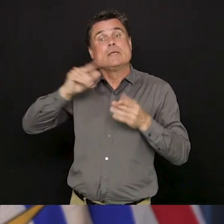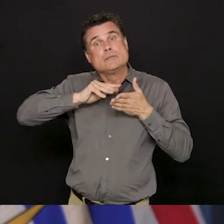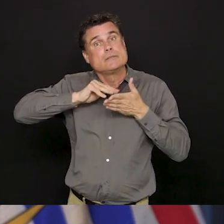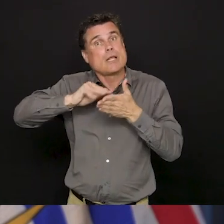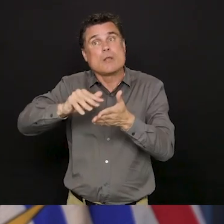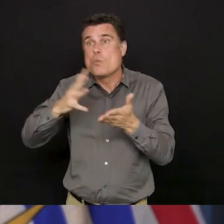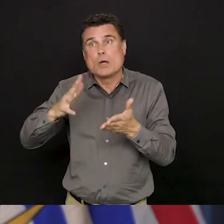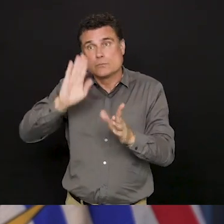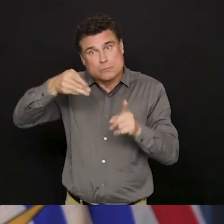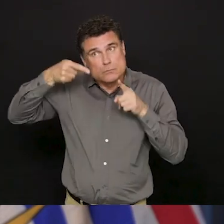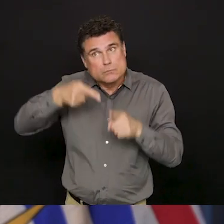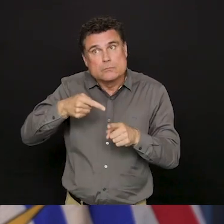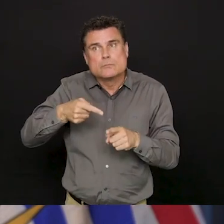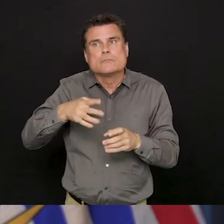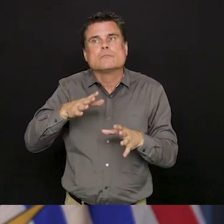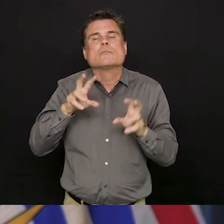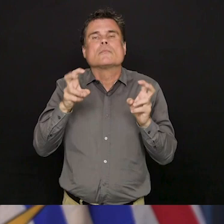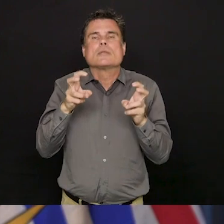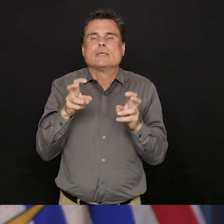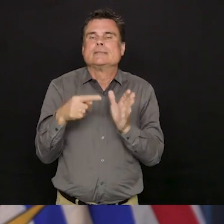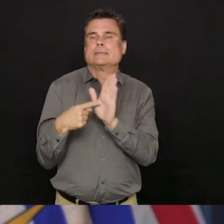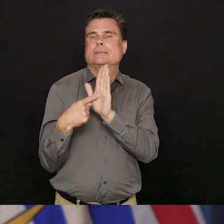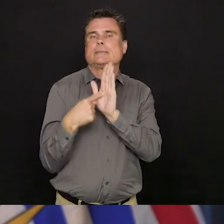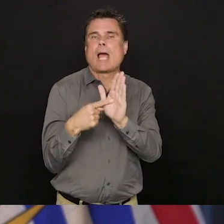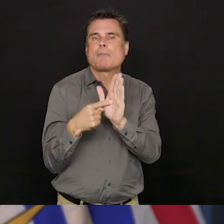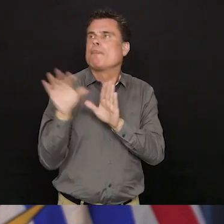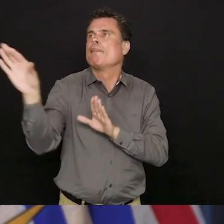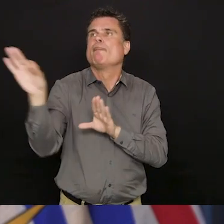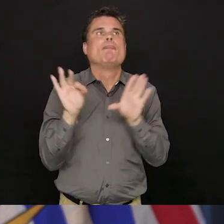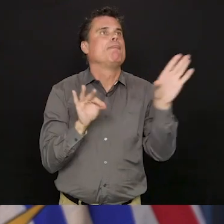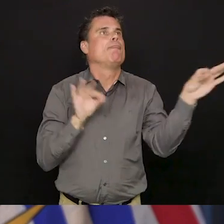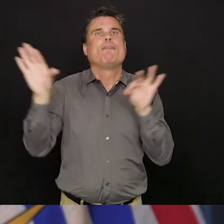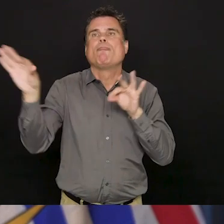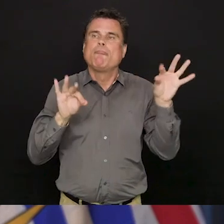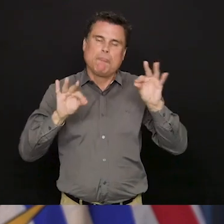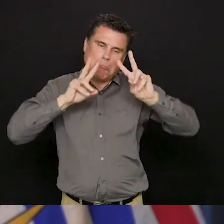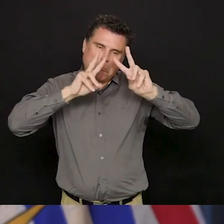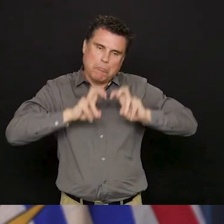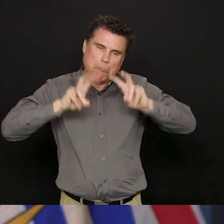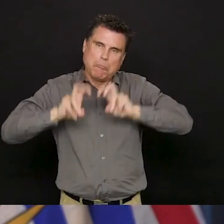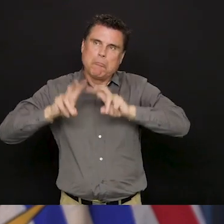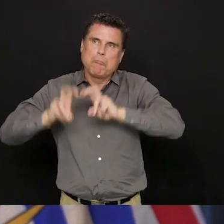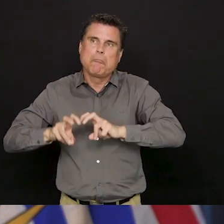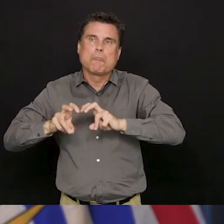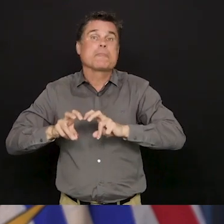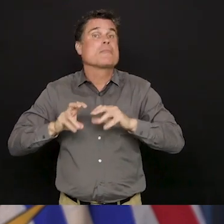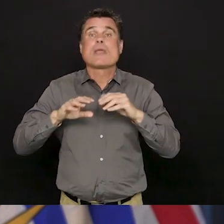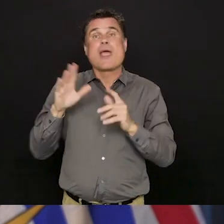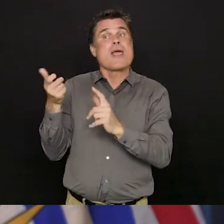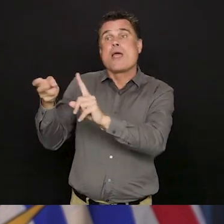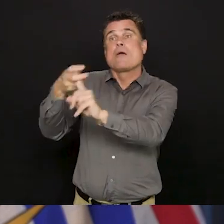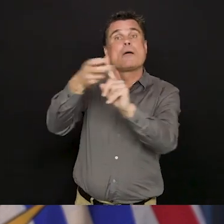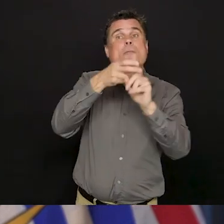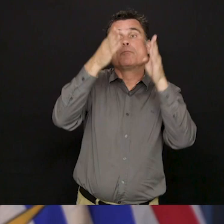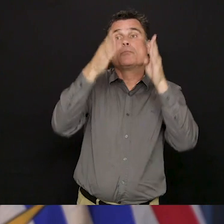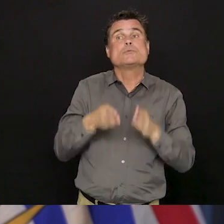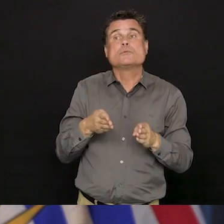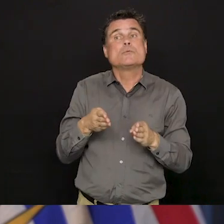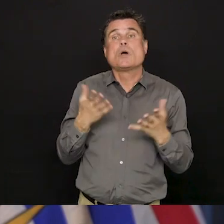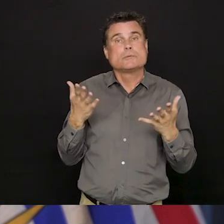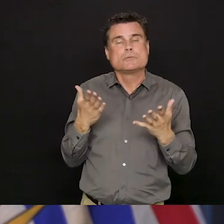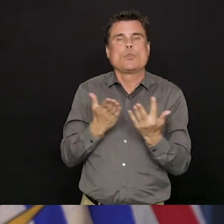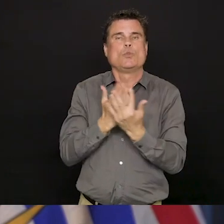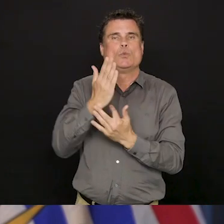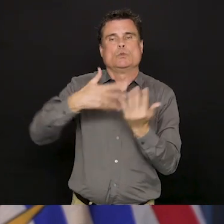the sample of people was recruited through a social media site. So it was, in many